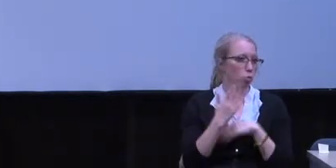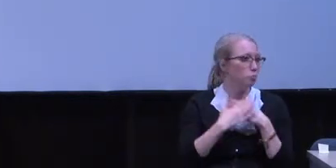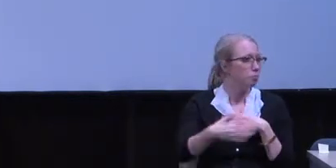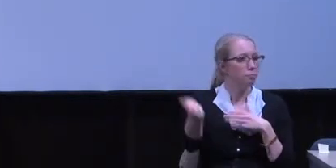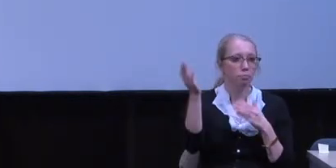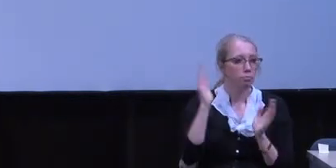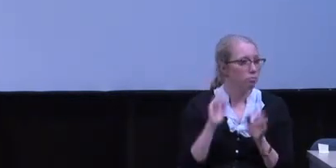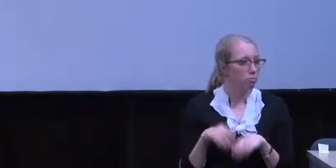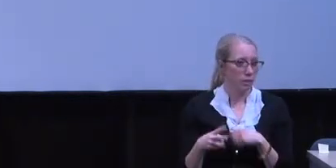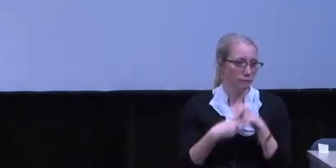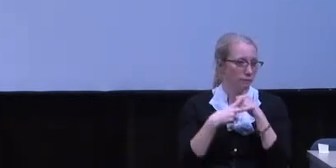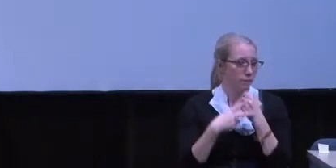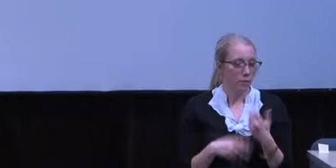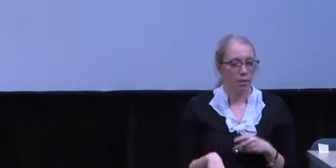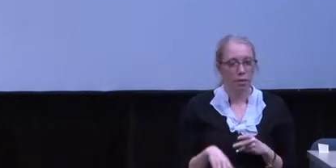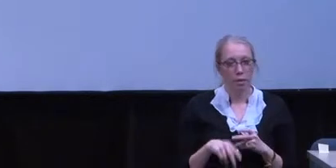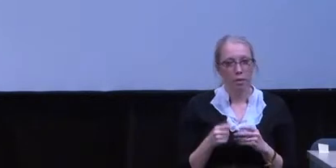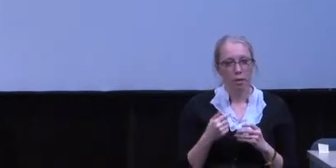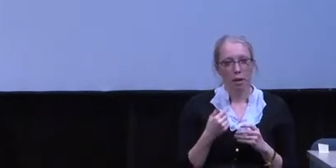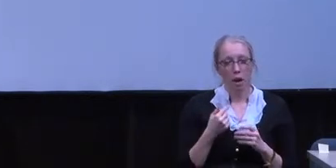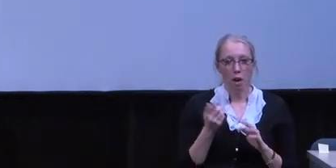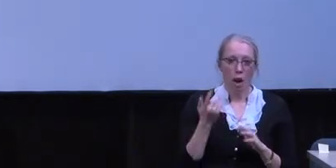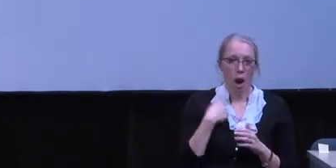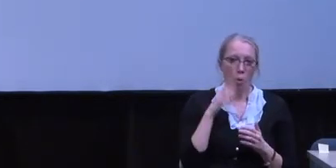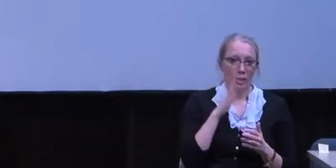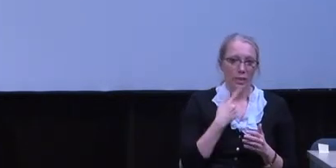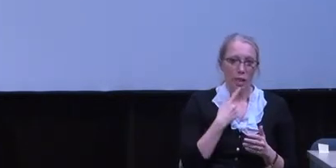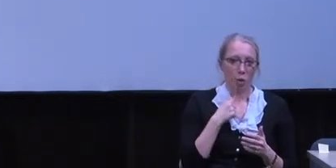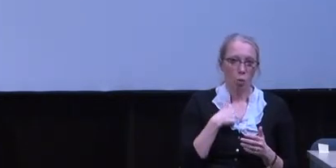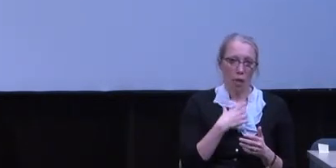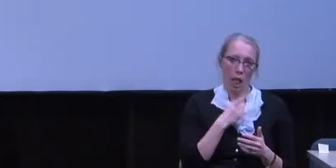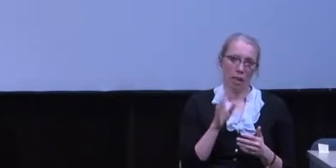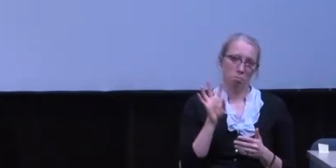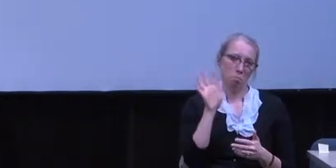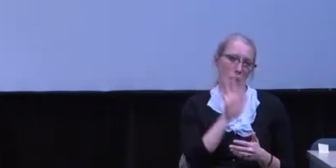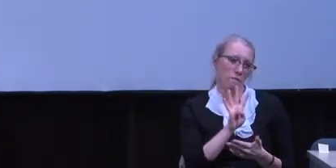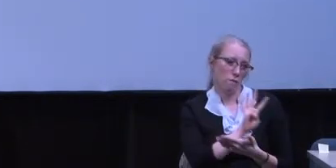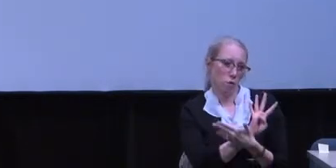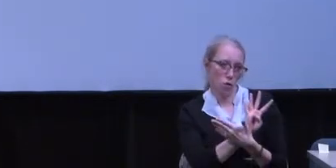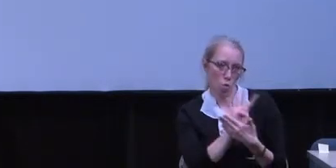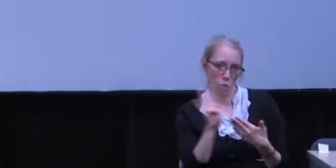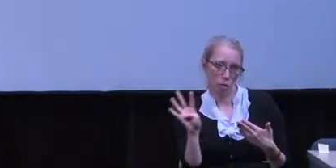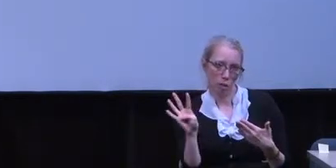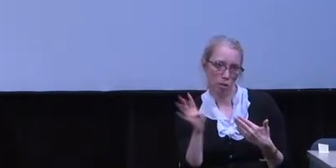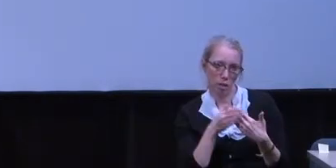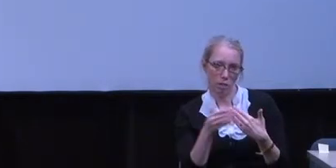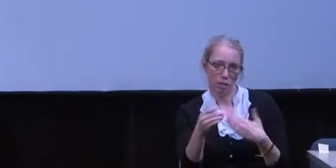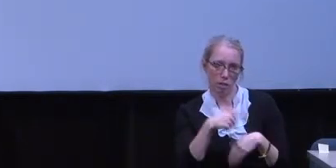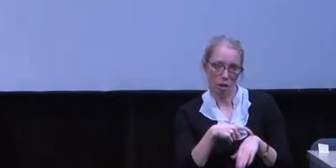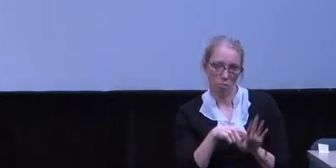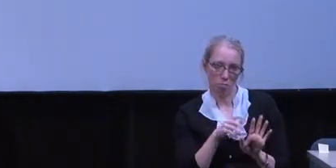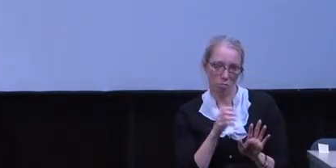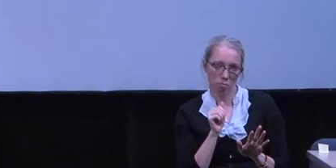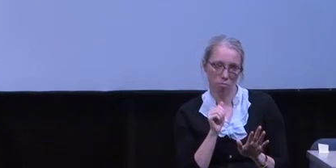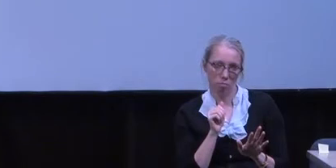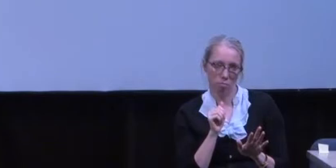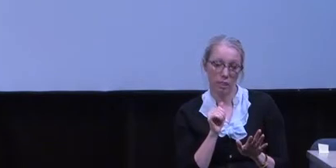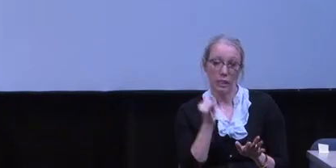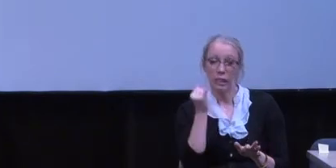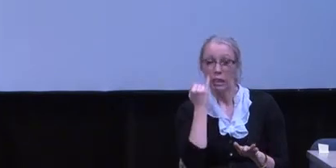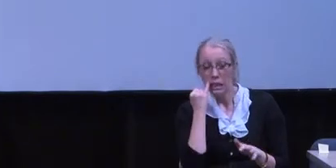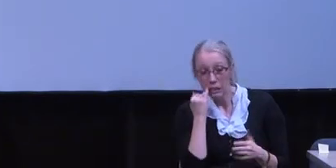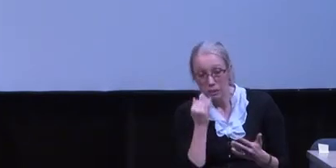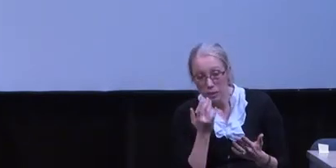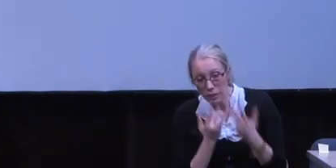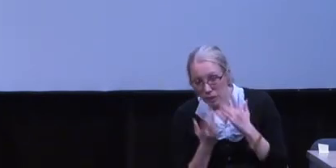out. So I would typically say we like to have things at least 4 weeks in advance. If I can at least get a week, it gives me